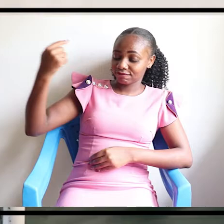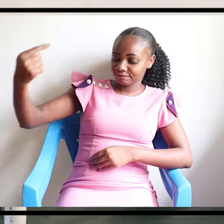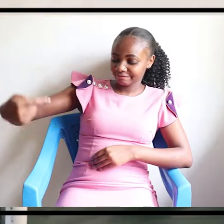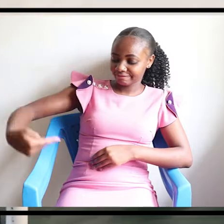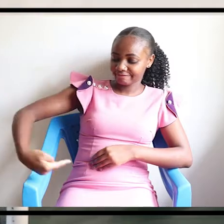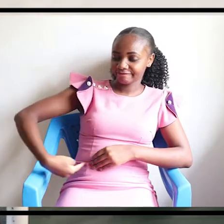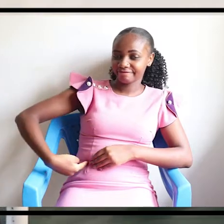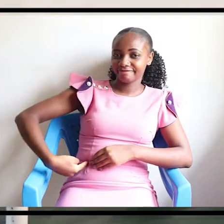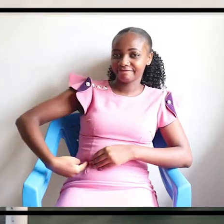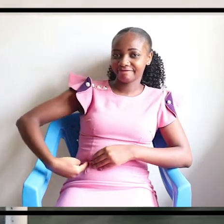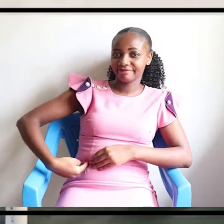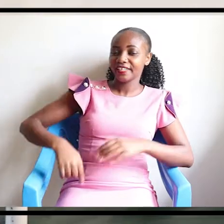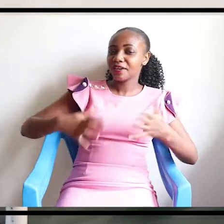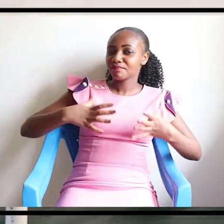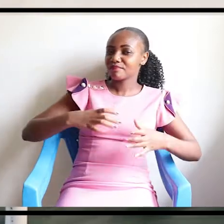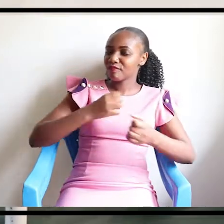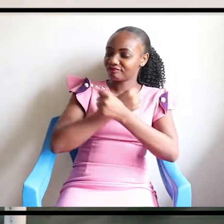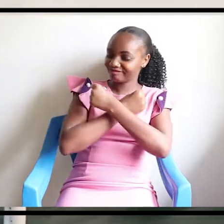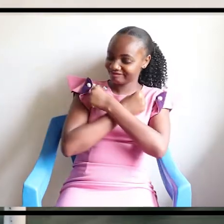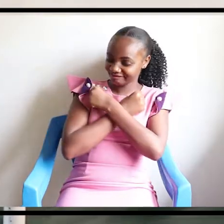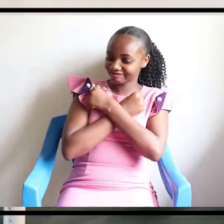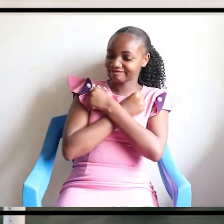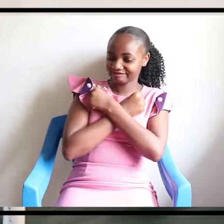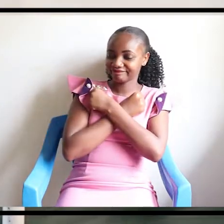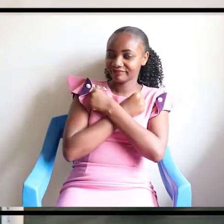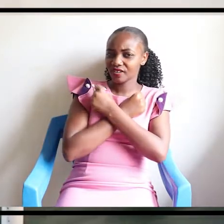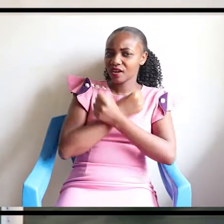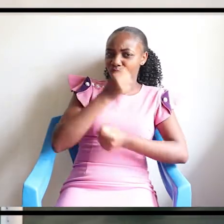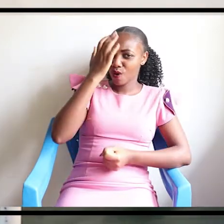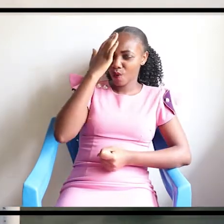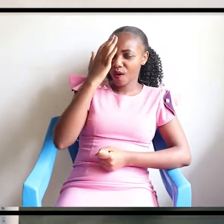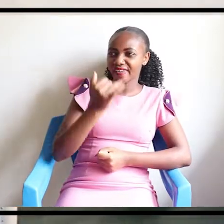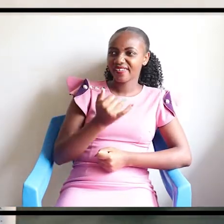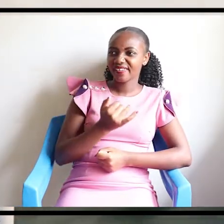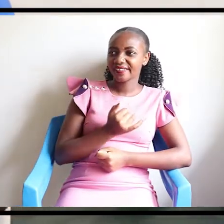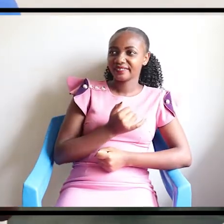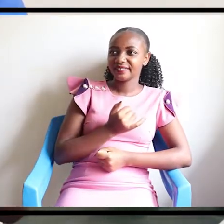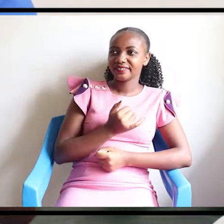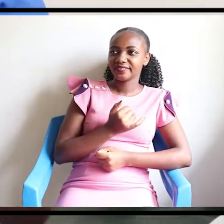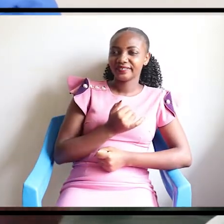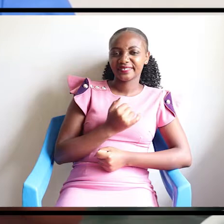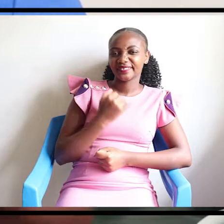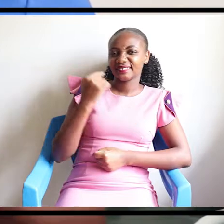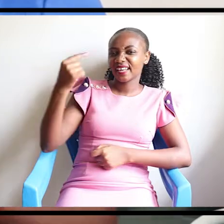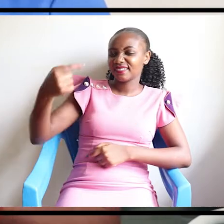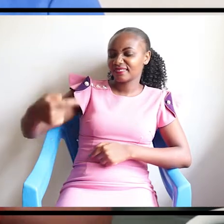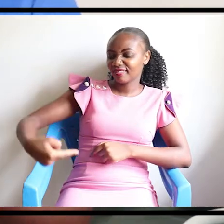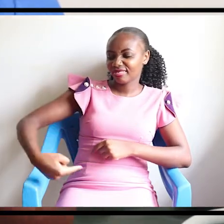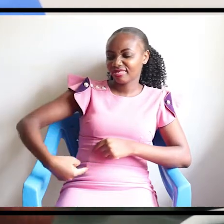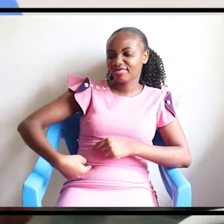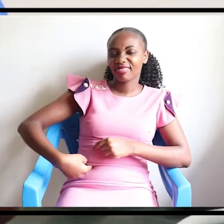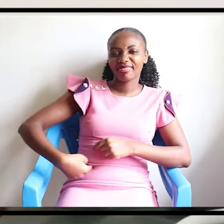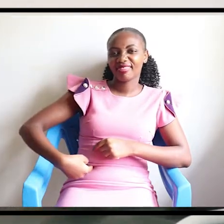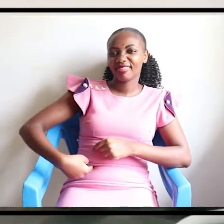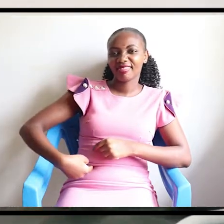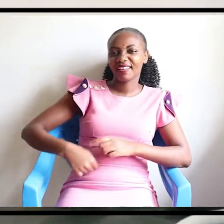it. I think it's just because it's just a needle, it's just a jab, which is